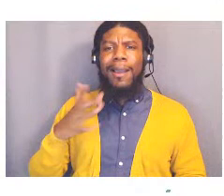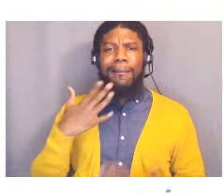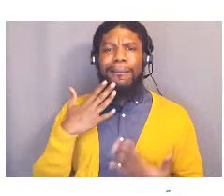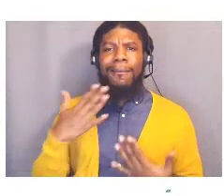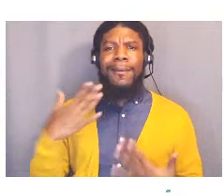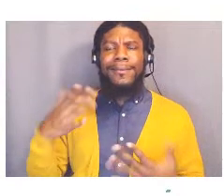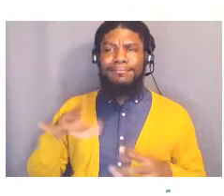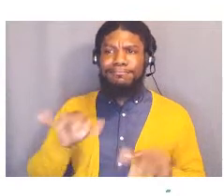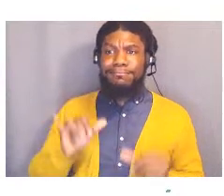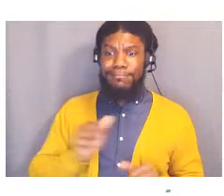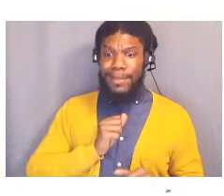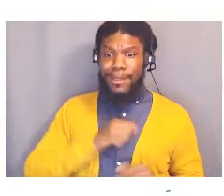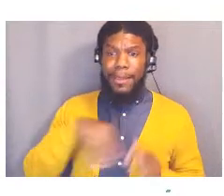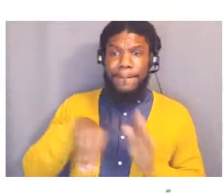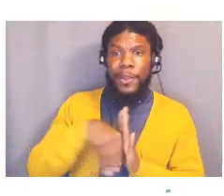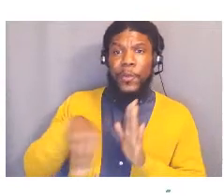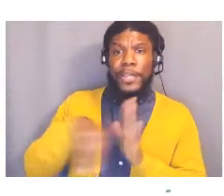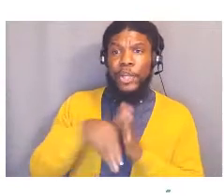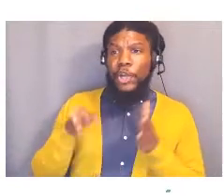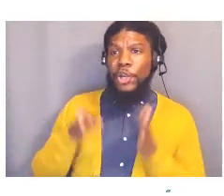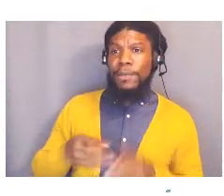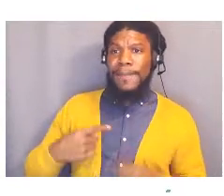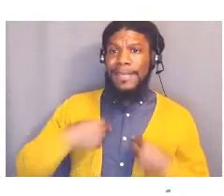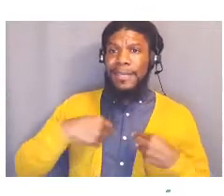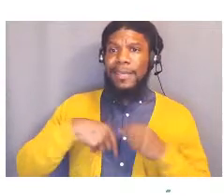I am the bell ringer.